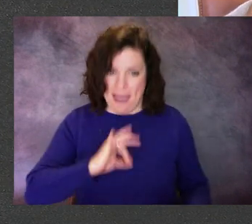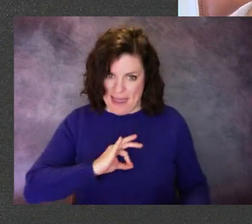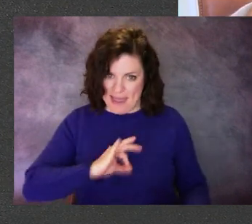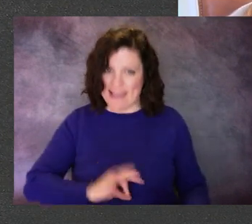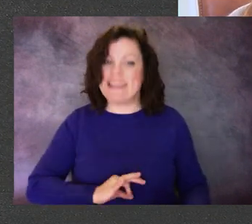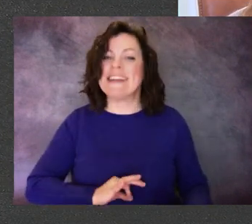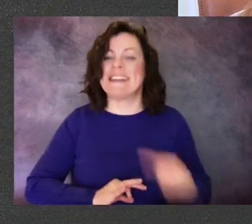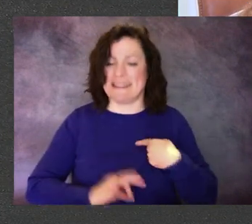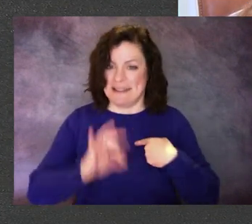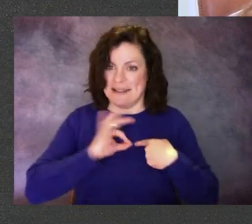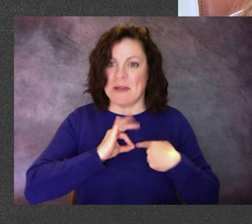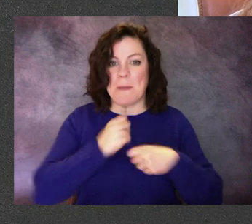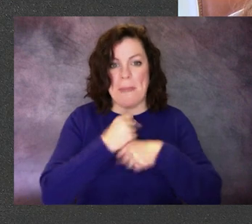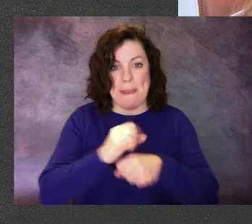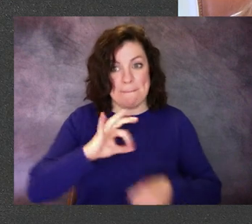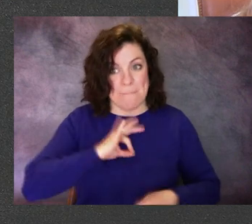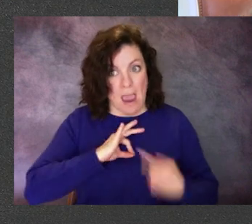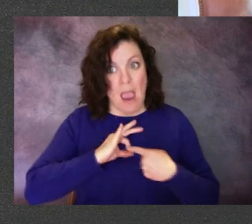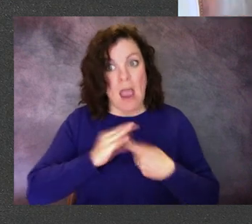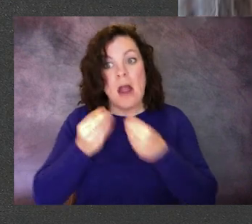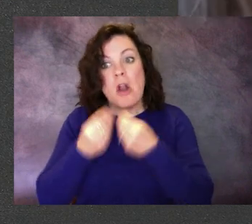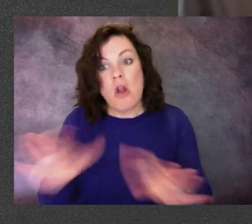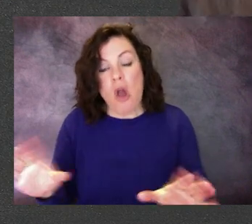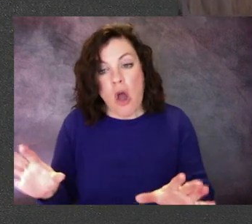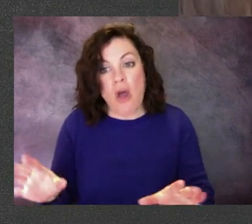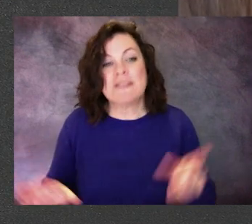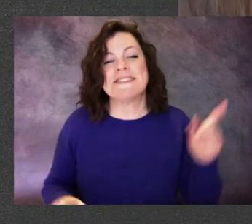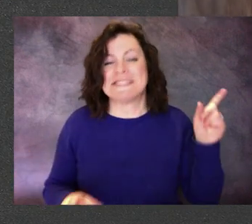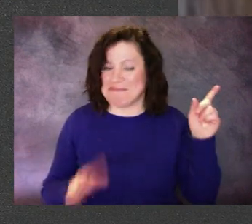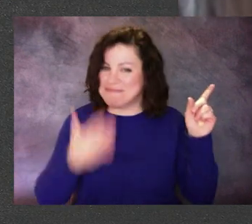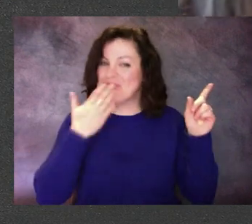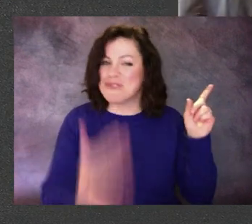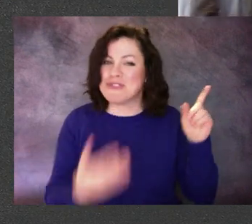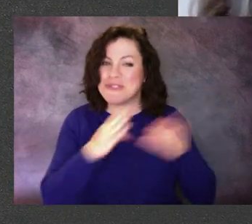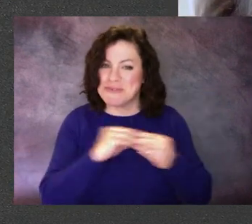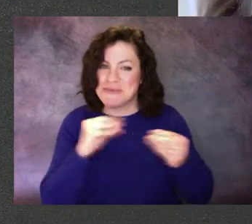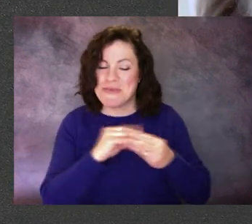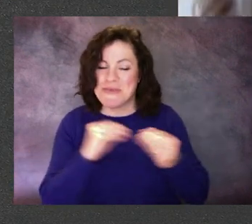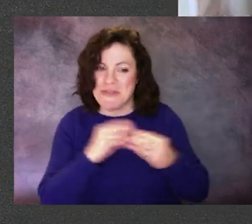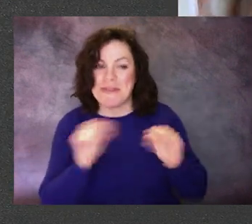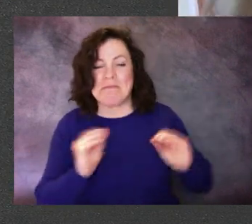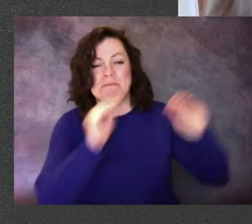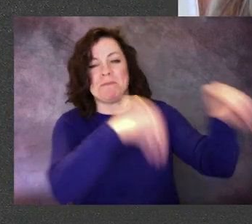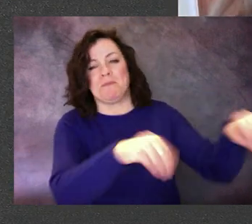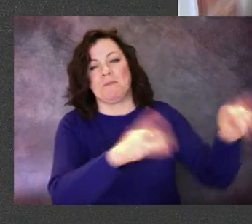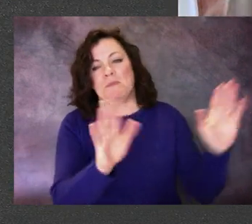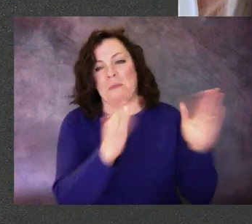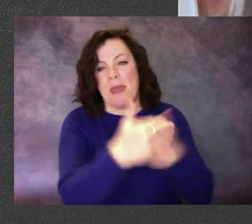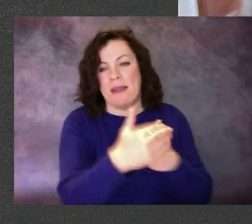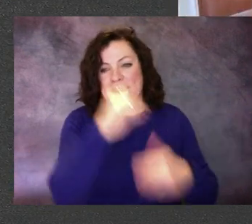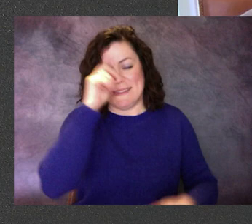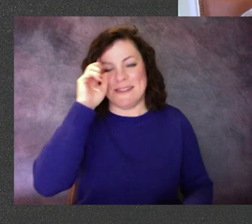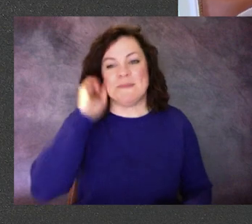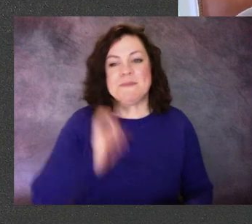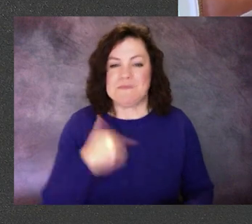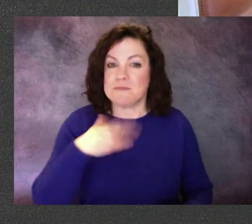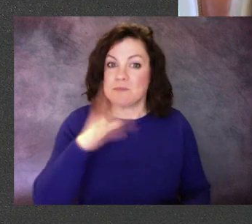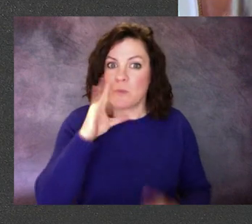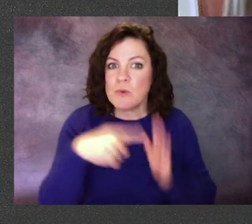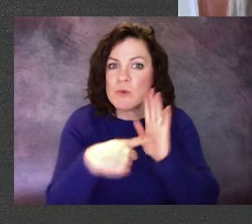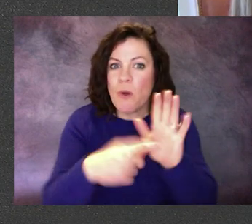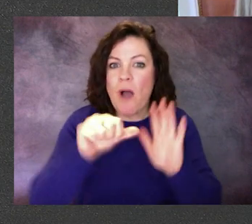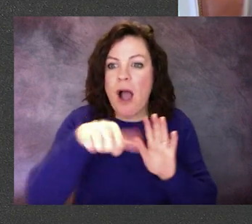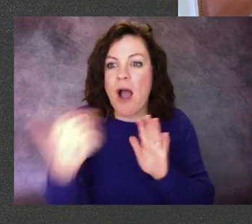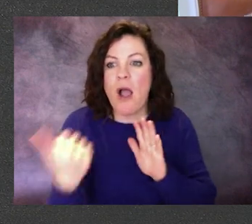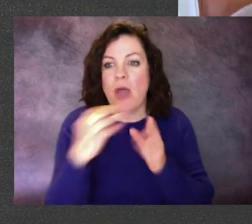He lost a button. Very good. So let me put this in our book box. And then I want to share with you another